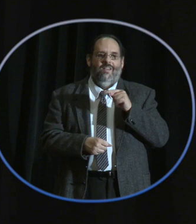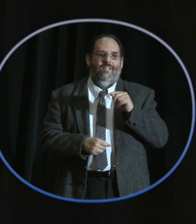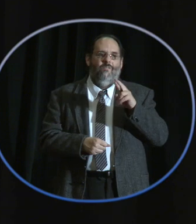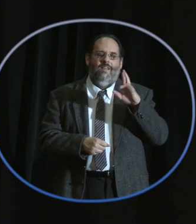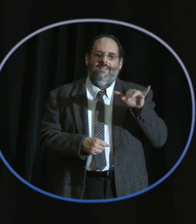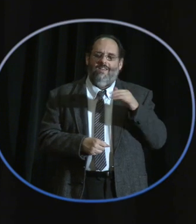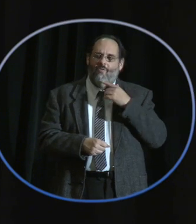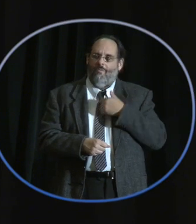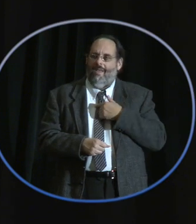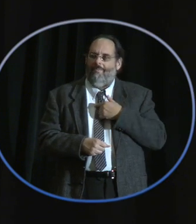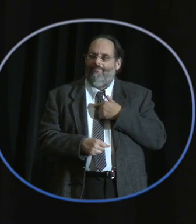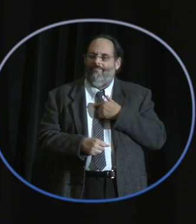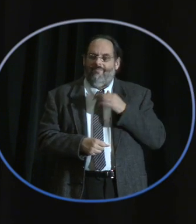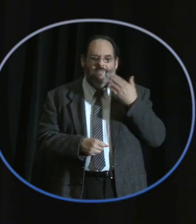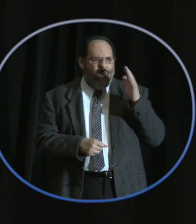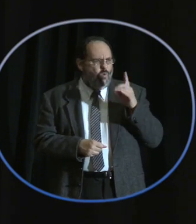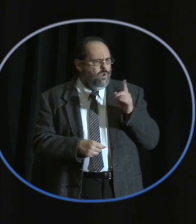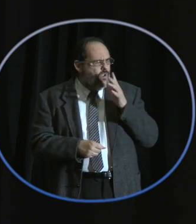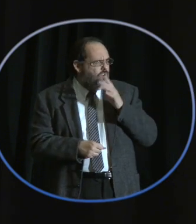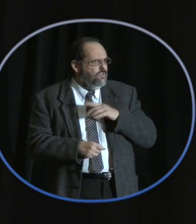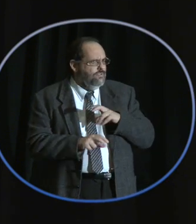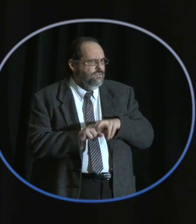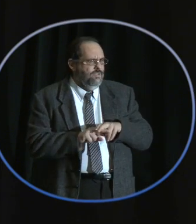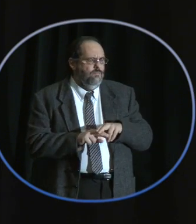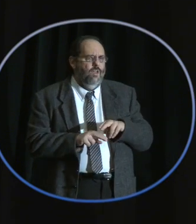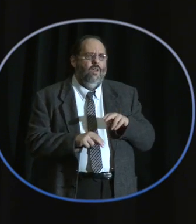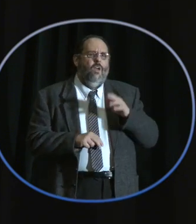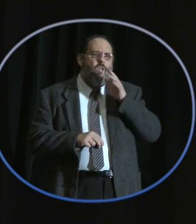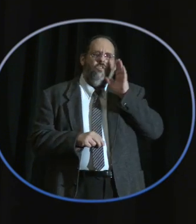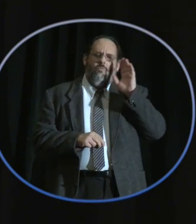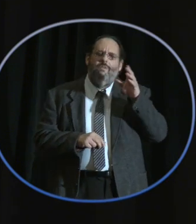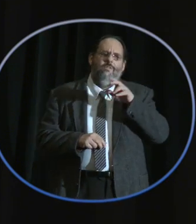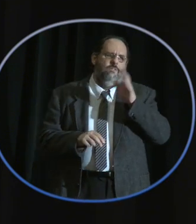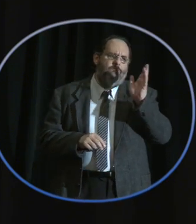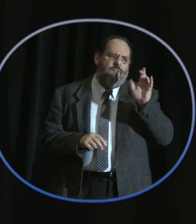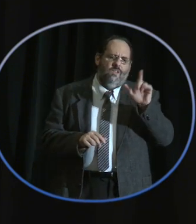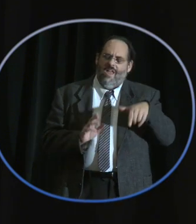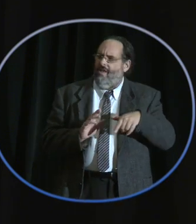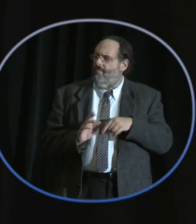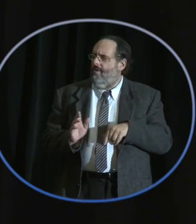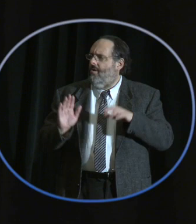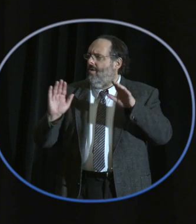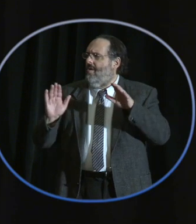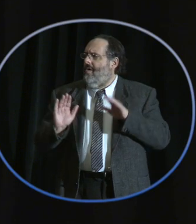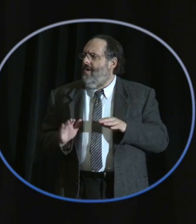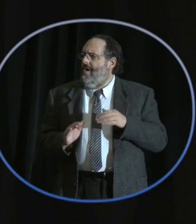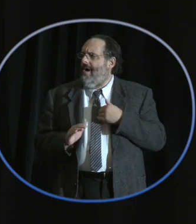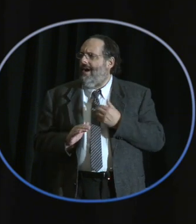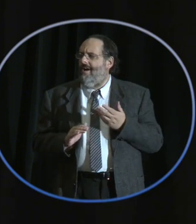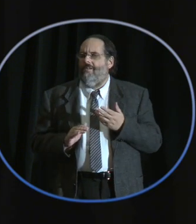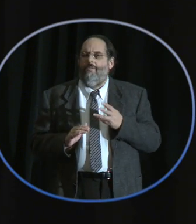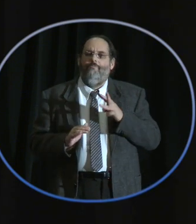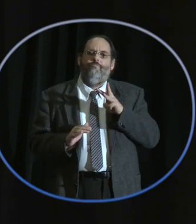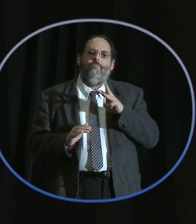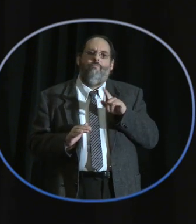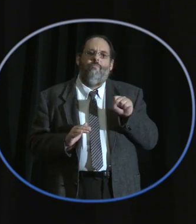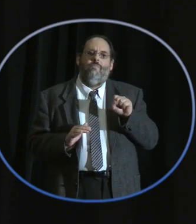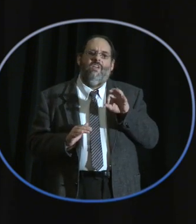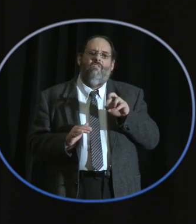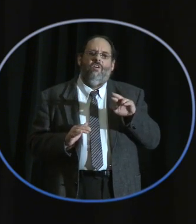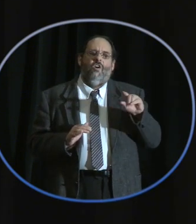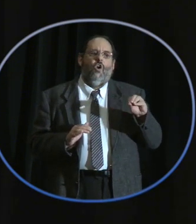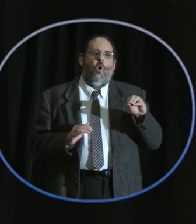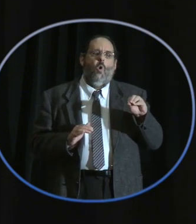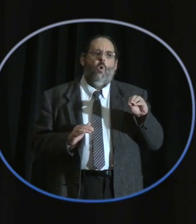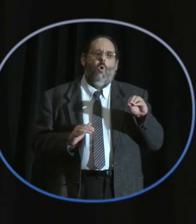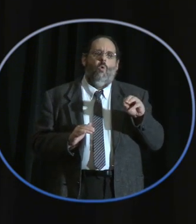is here. I don't know where she's sitting, but you'll hear from her later. But it's wonderful to have Wells Fargo as our partner. We're